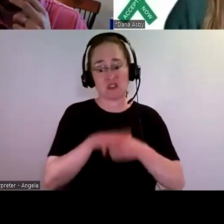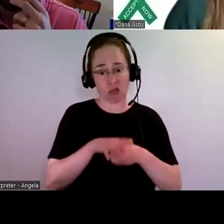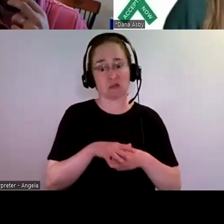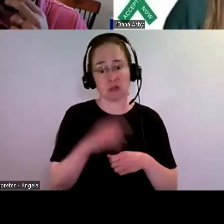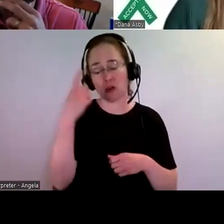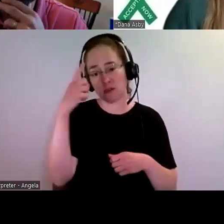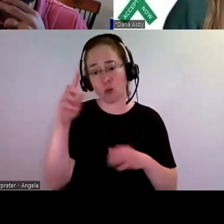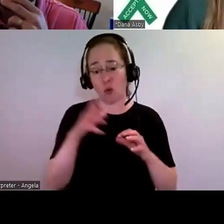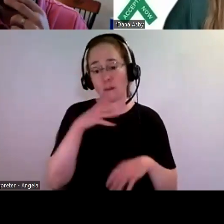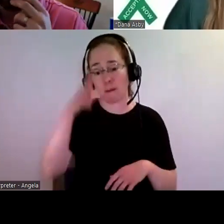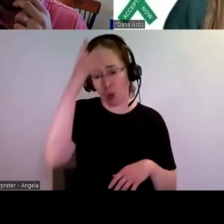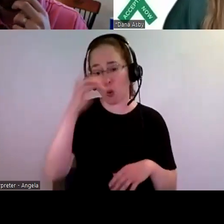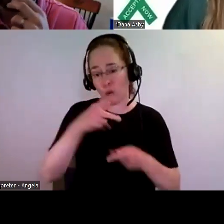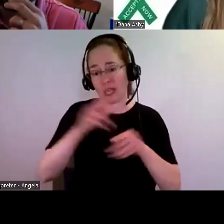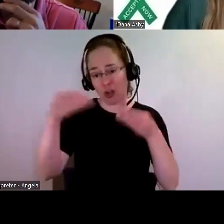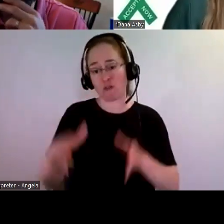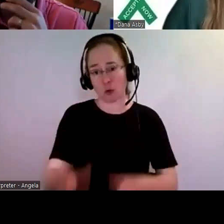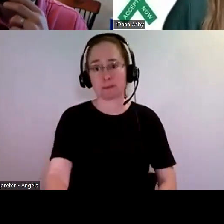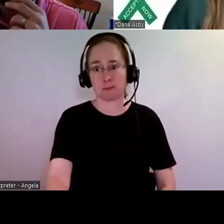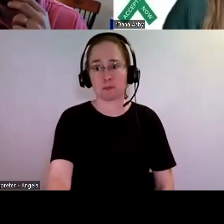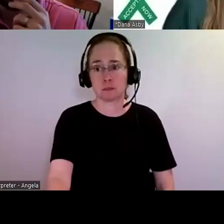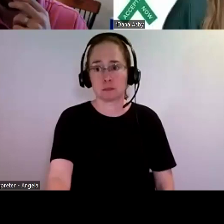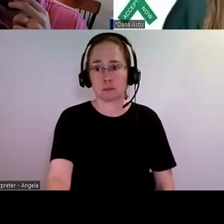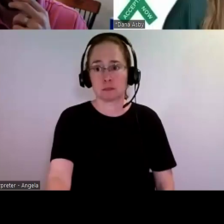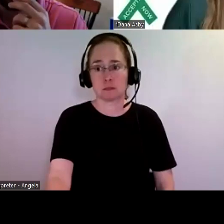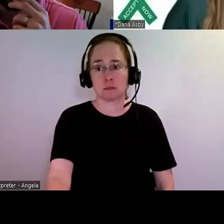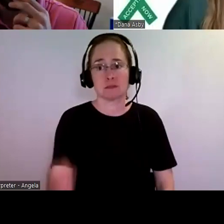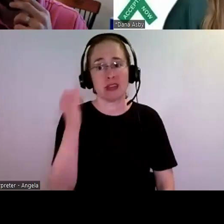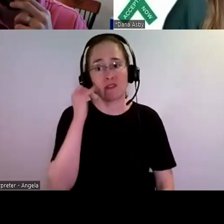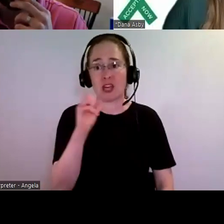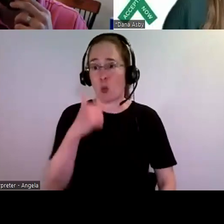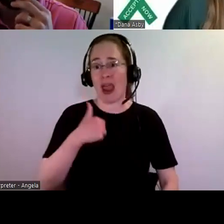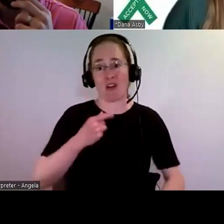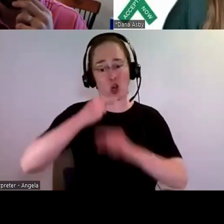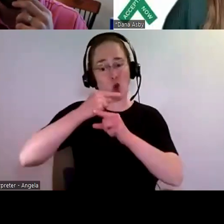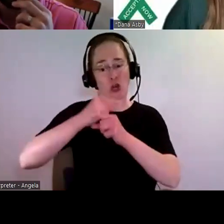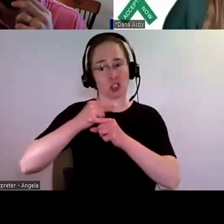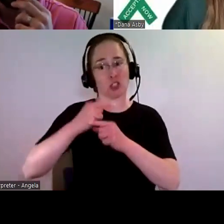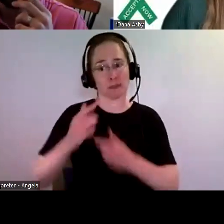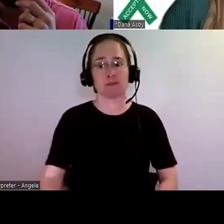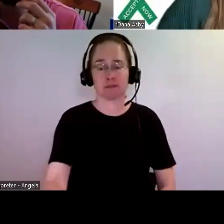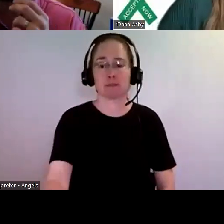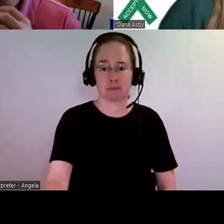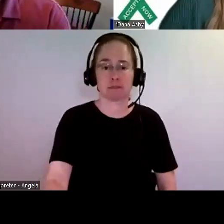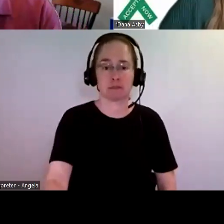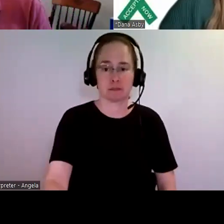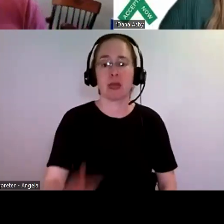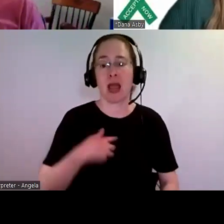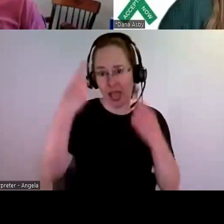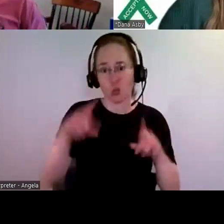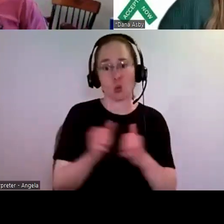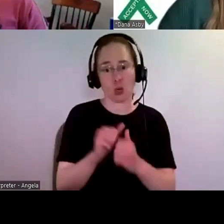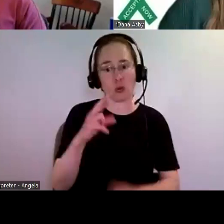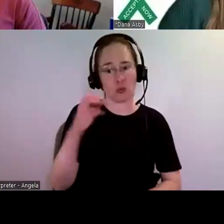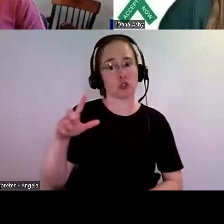the parent or caregiver if they don't have guardianship. So yeah, I agree with Rachel as